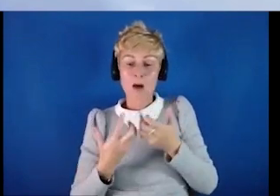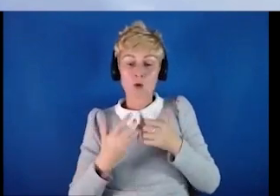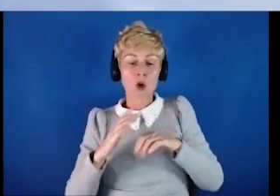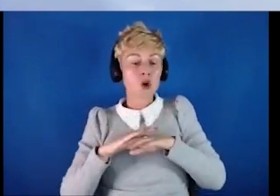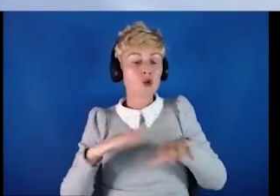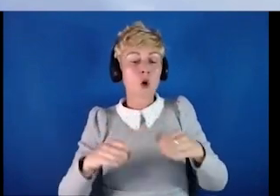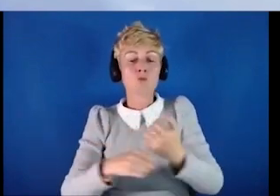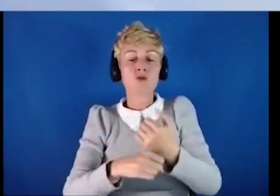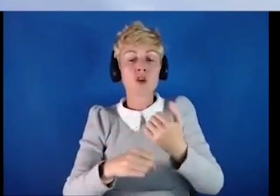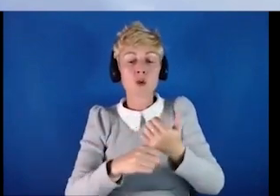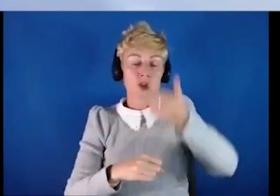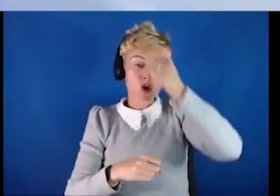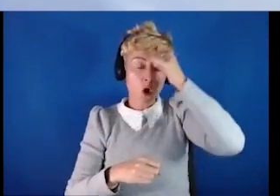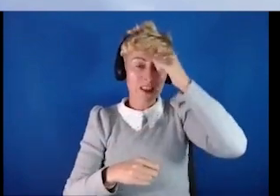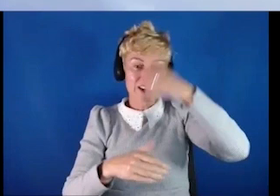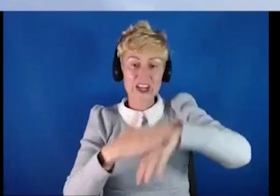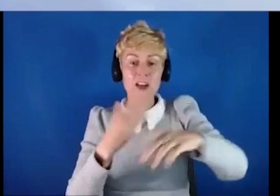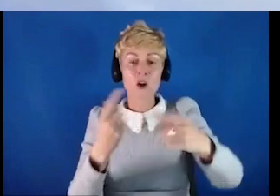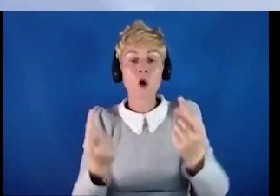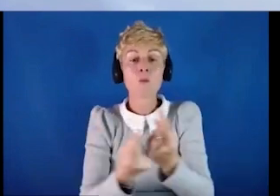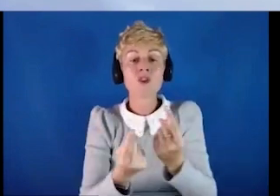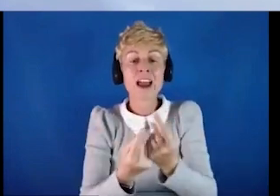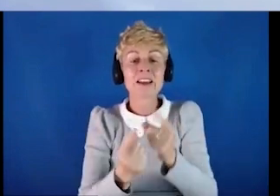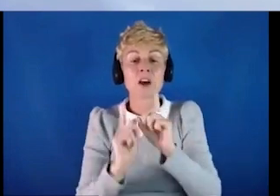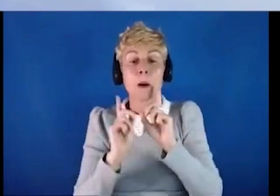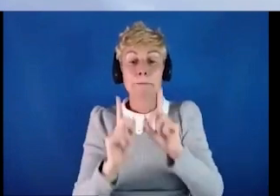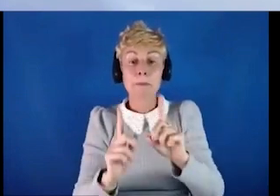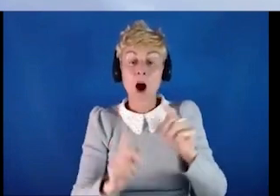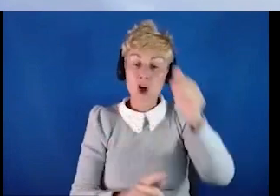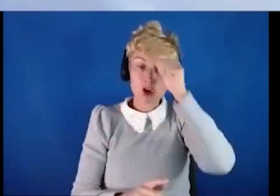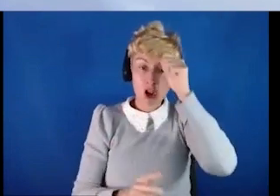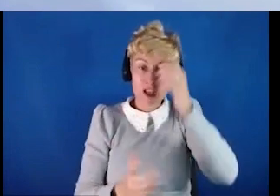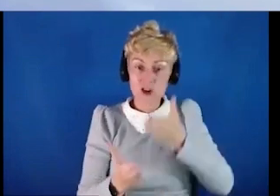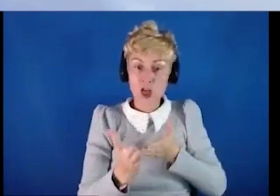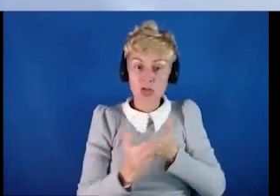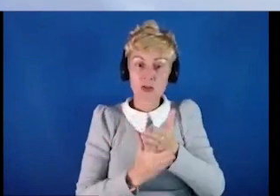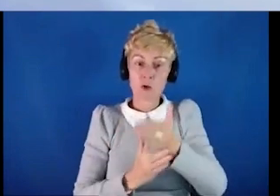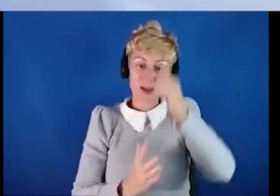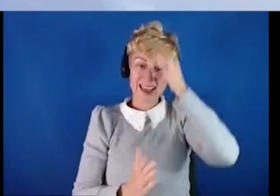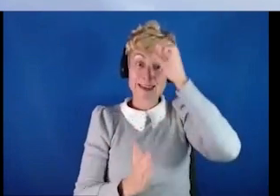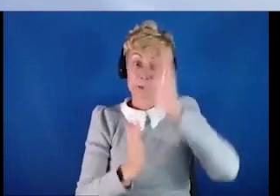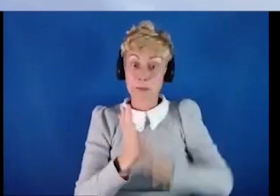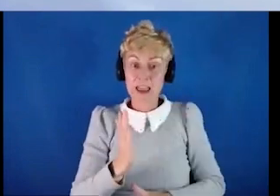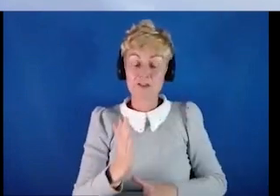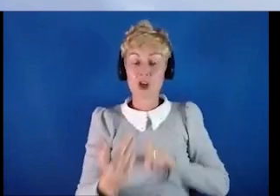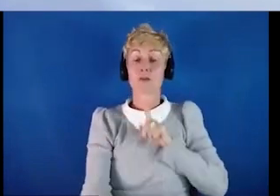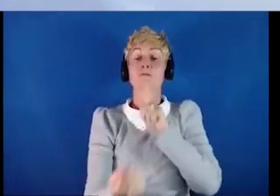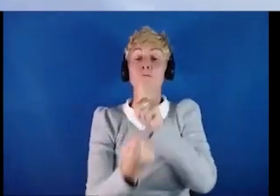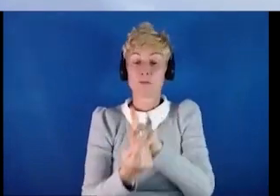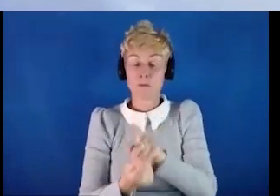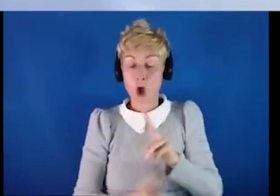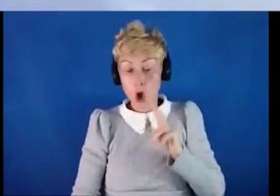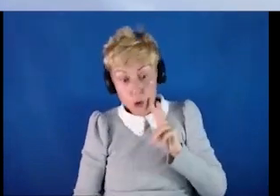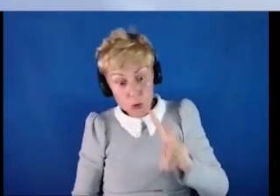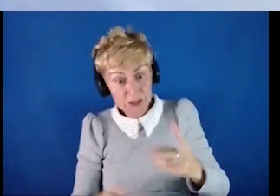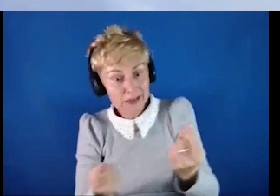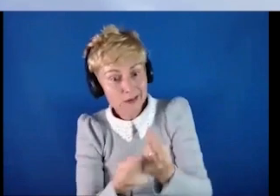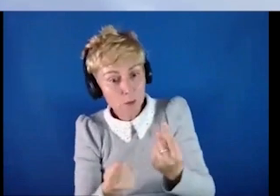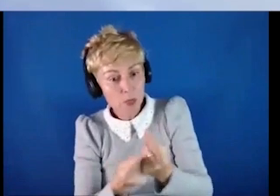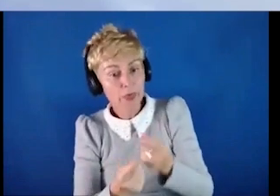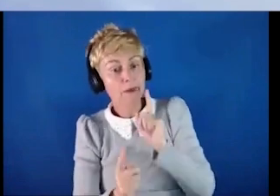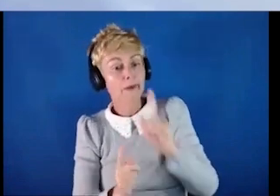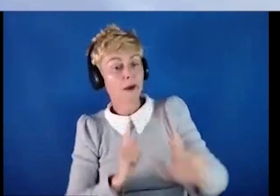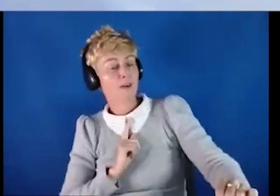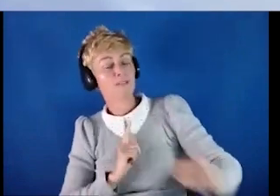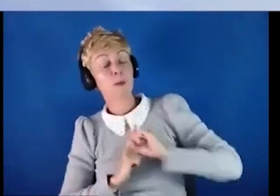that resides in an object, but knowledge is produced through an encounter with other people, with materials, with the world.